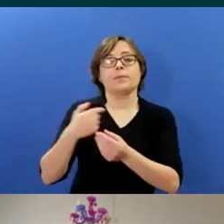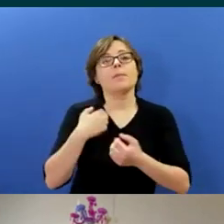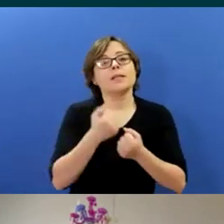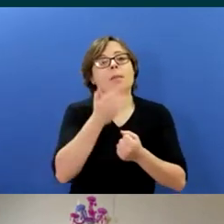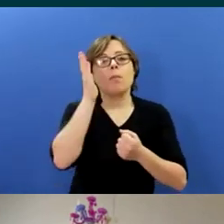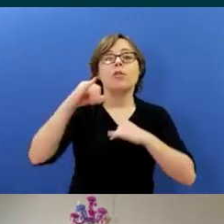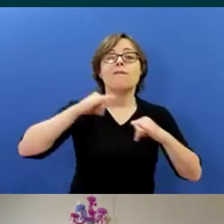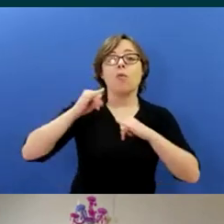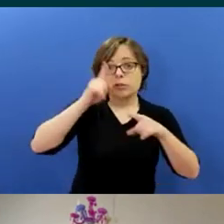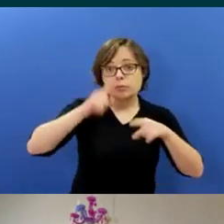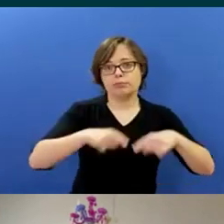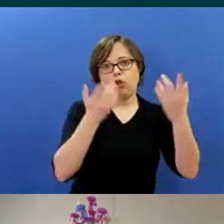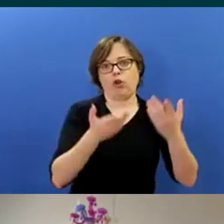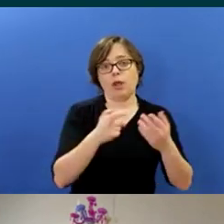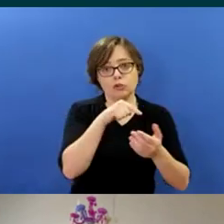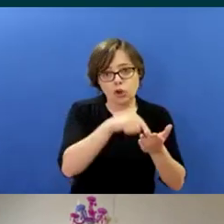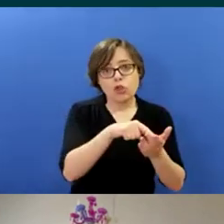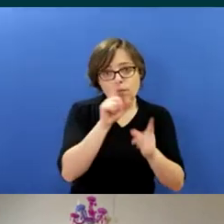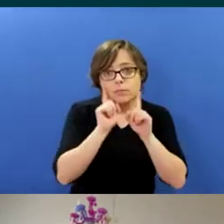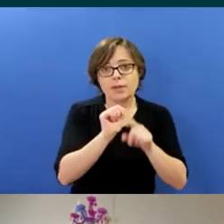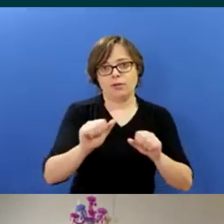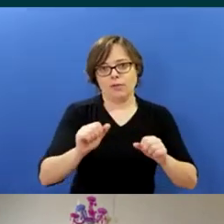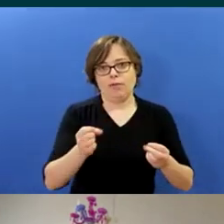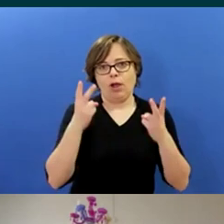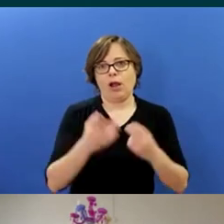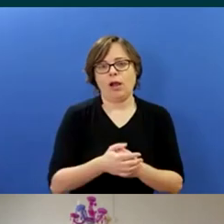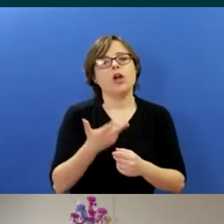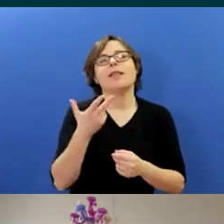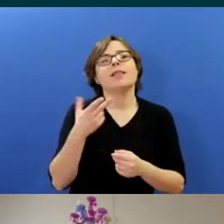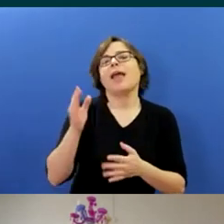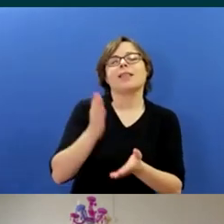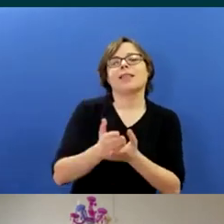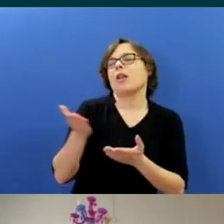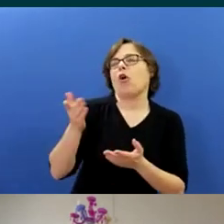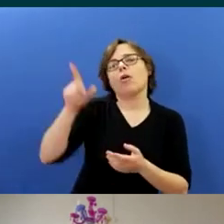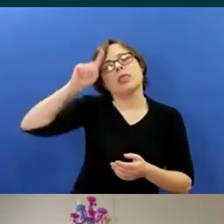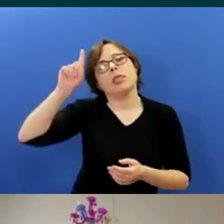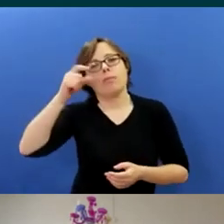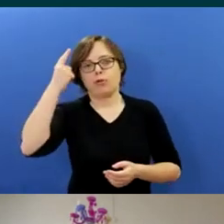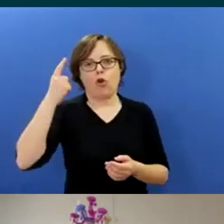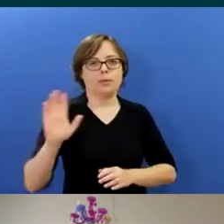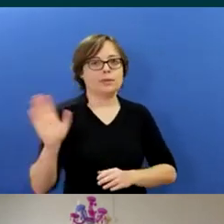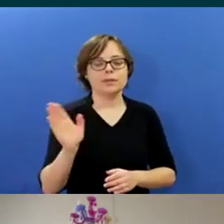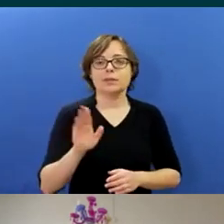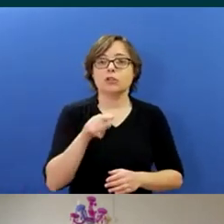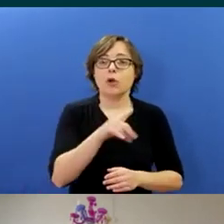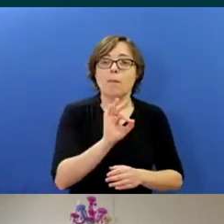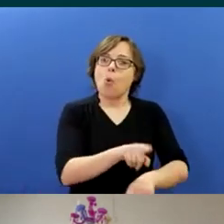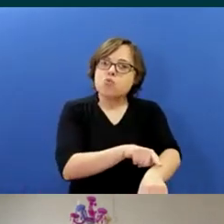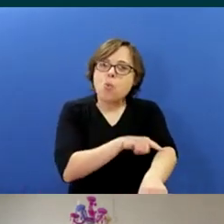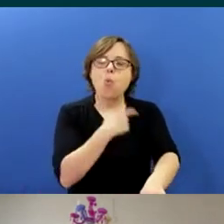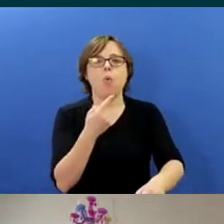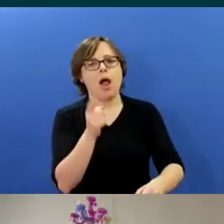It's not just, came out of the blue. There have been a lot of discussion, long discussions. So we want really the authorities